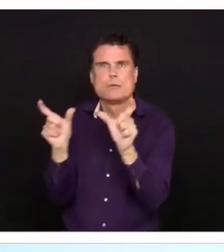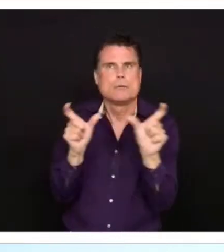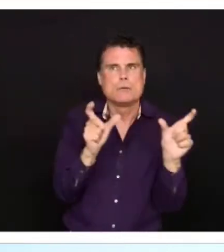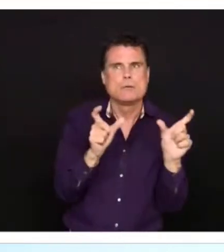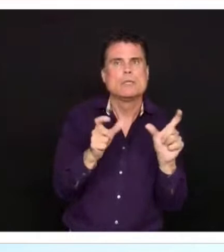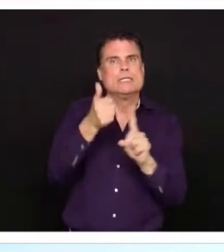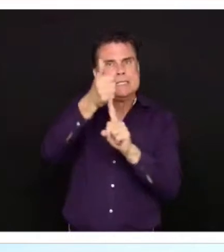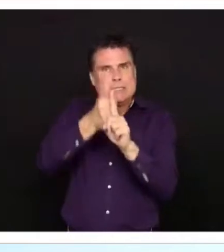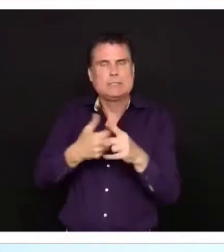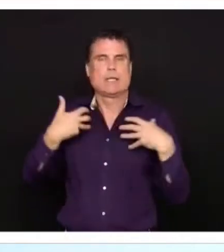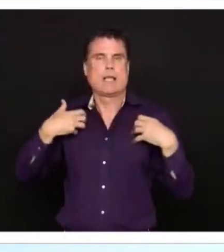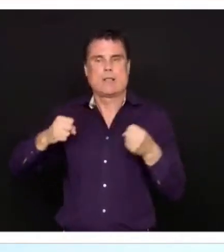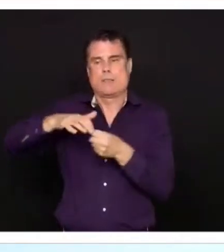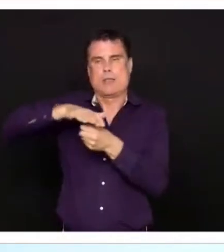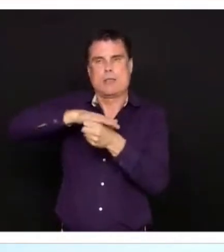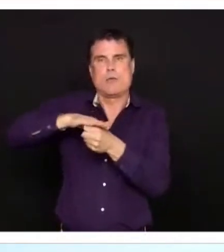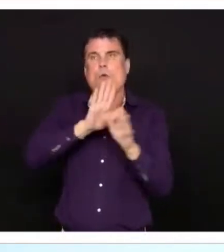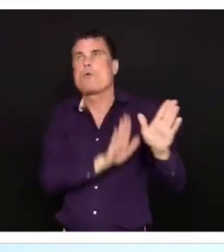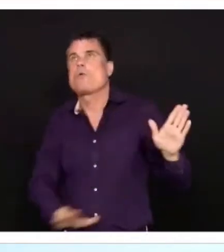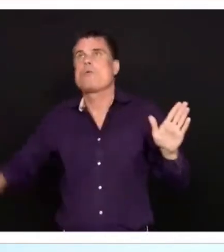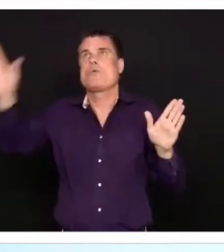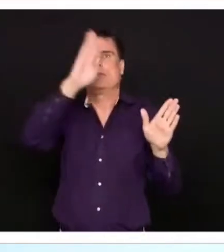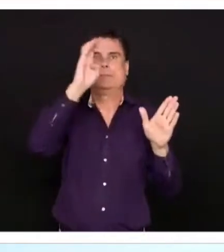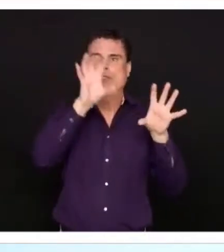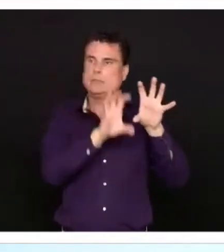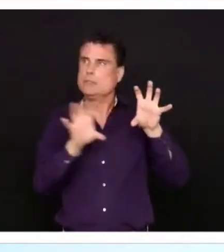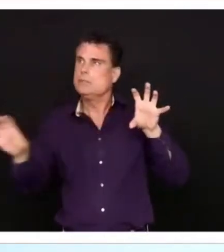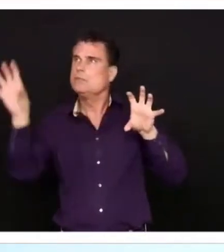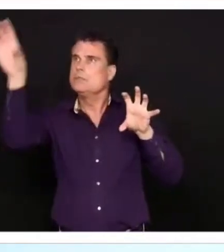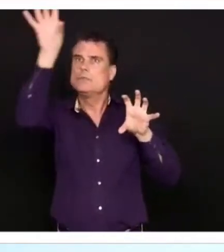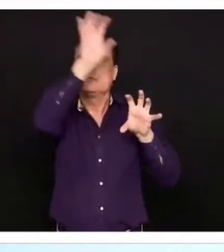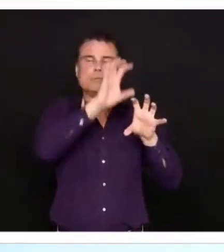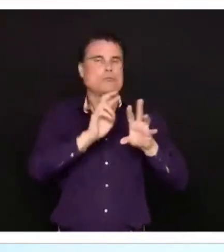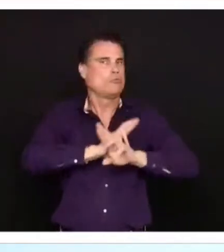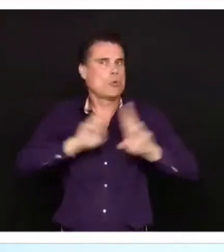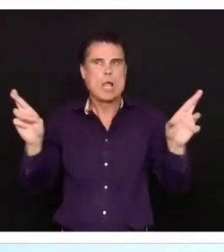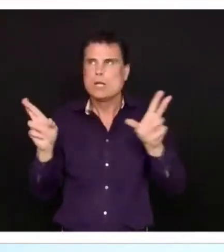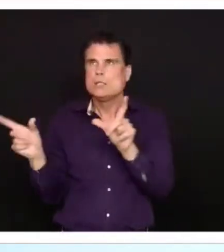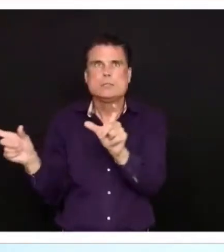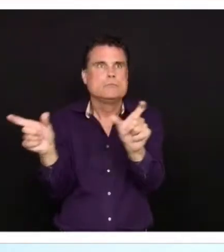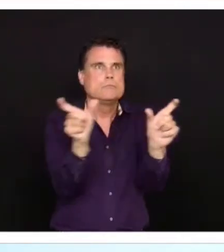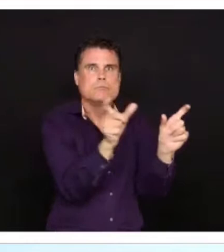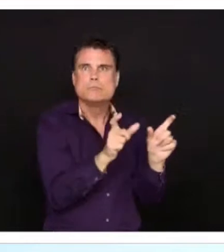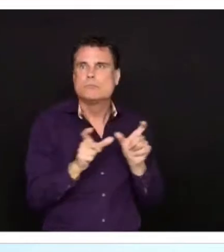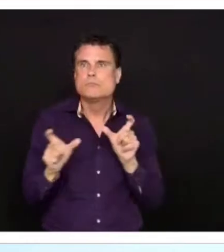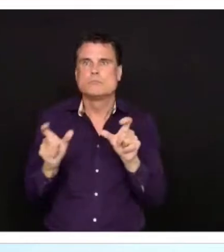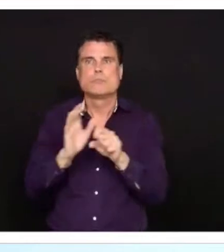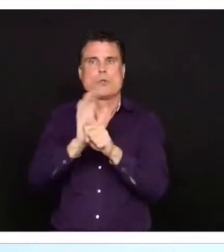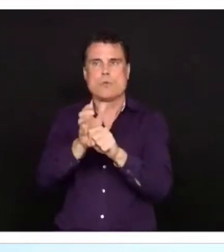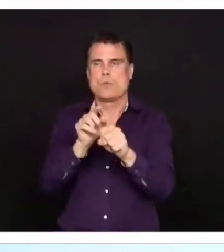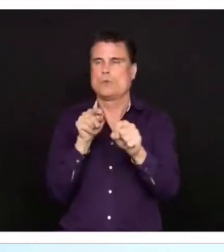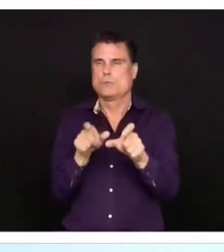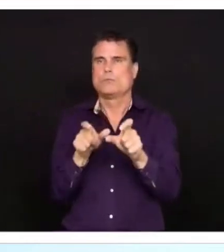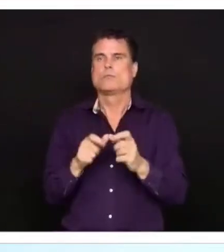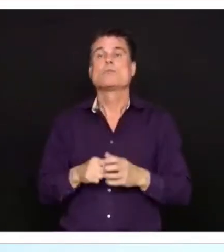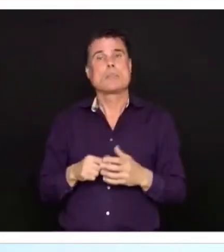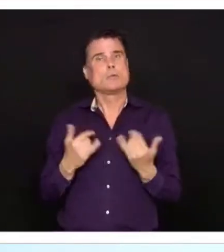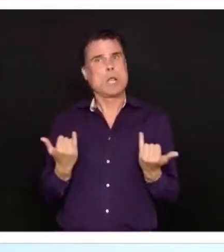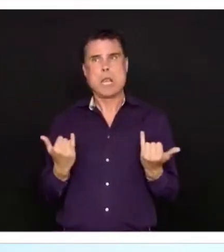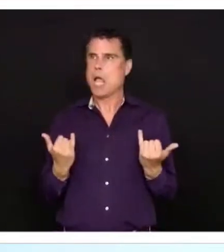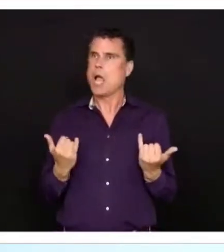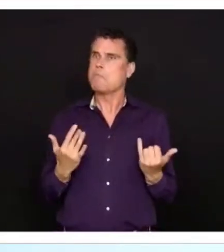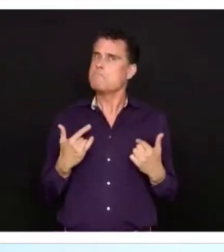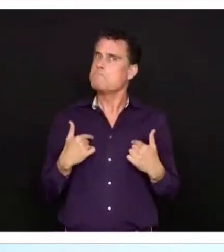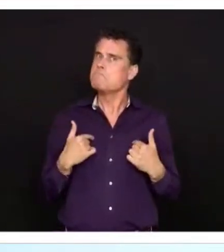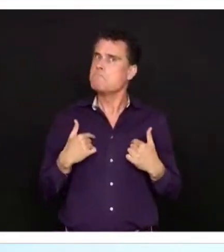people watching us today, the people of BC, all of them, who have delivered their share,